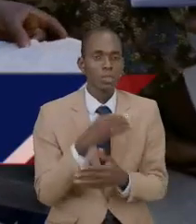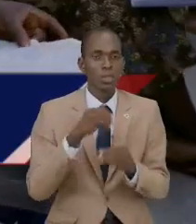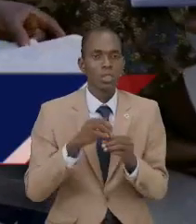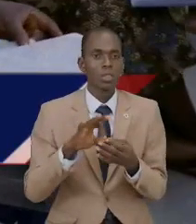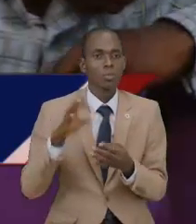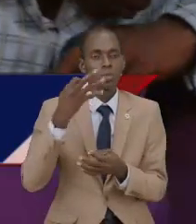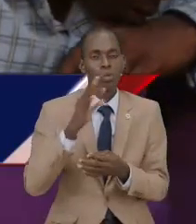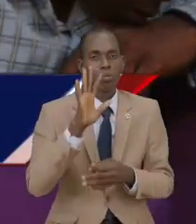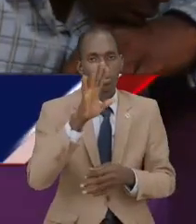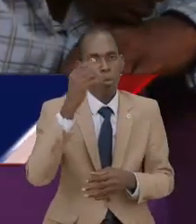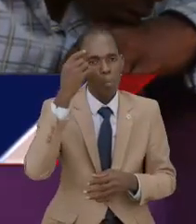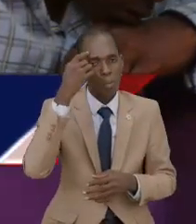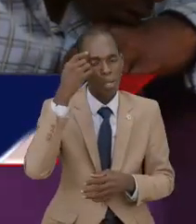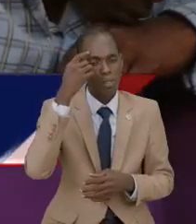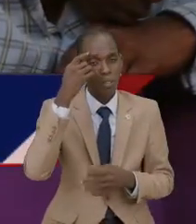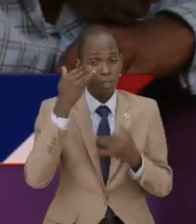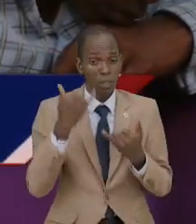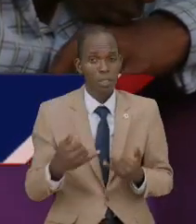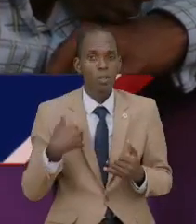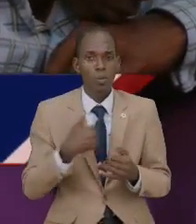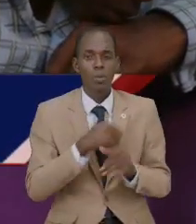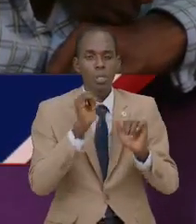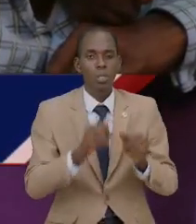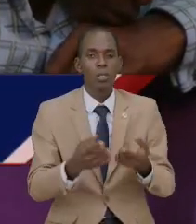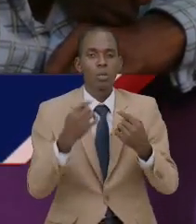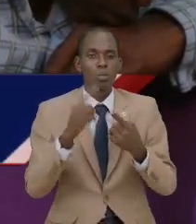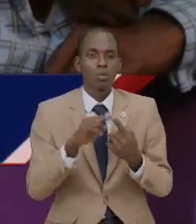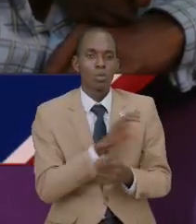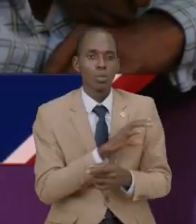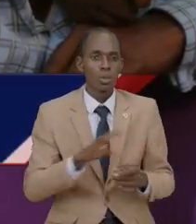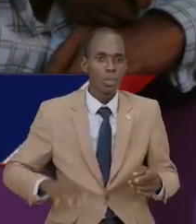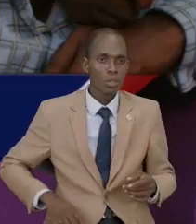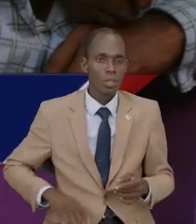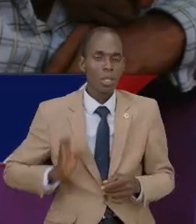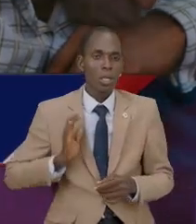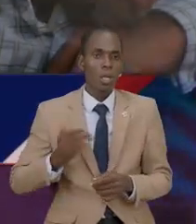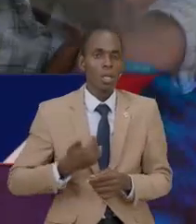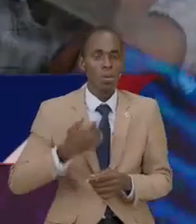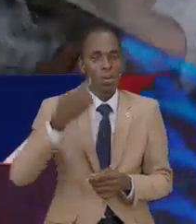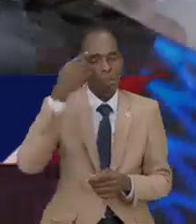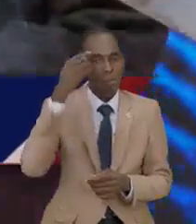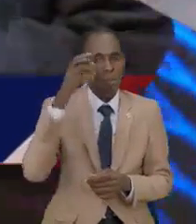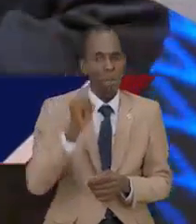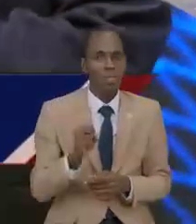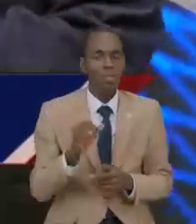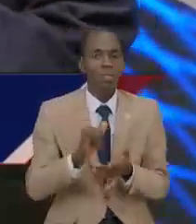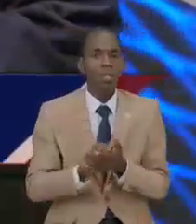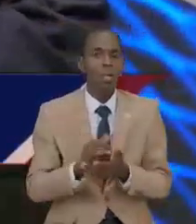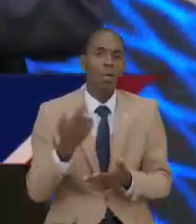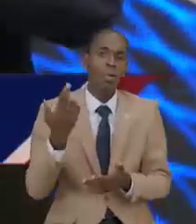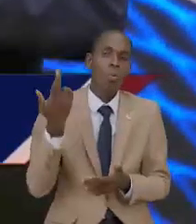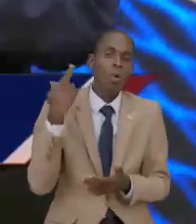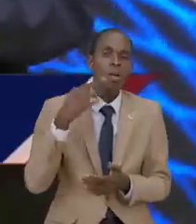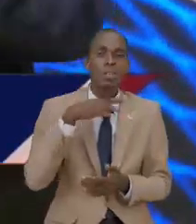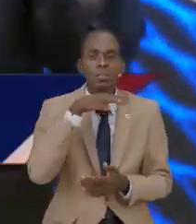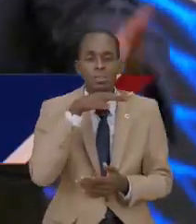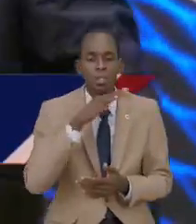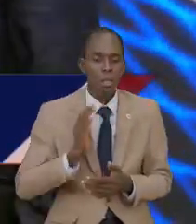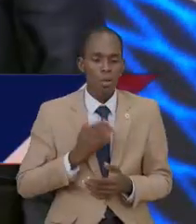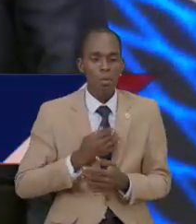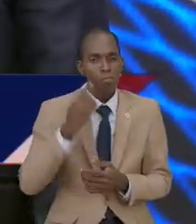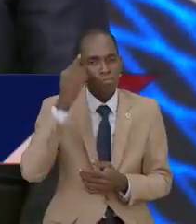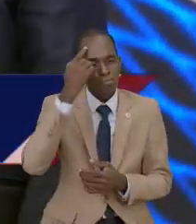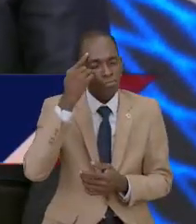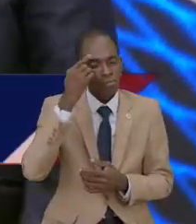your mind. Now we can come to Christ. Our minds that were dirty, our thoughts that